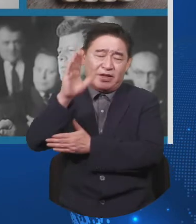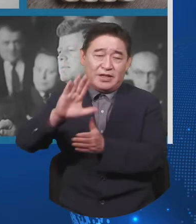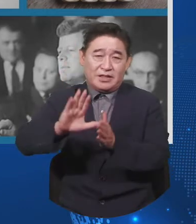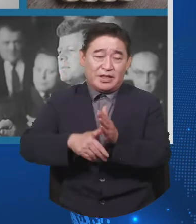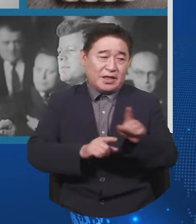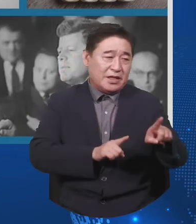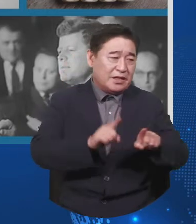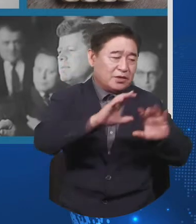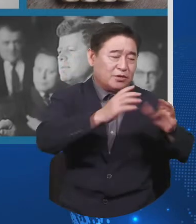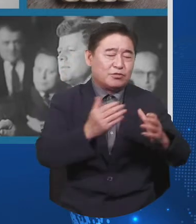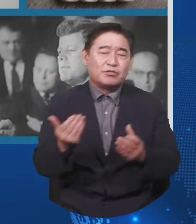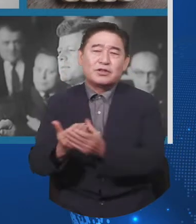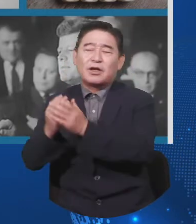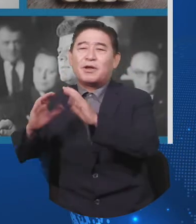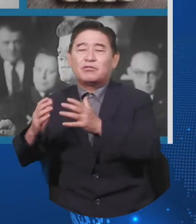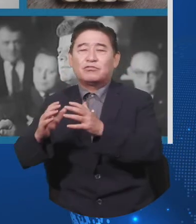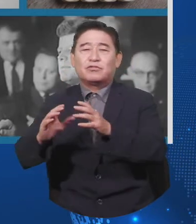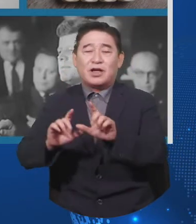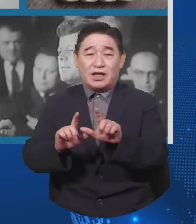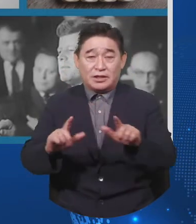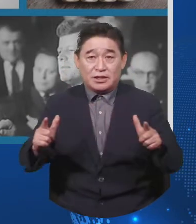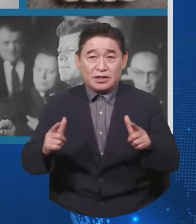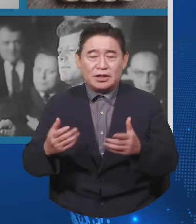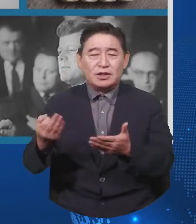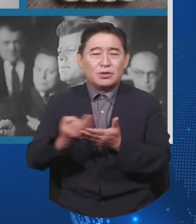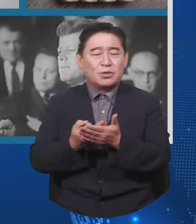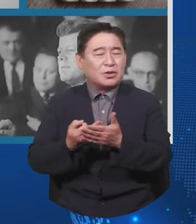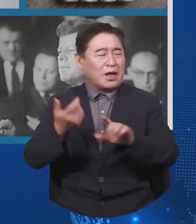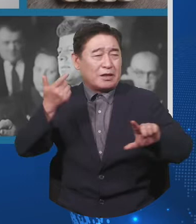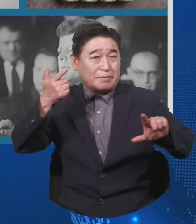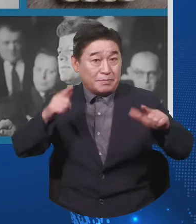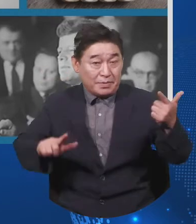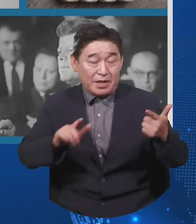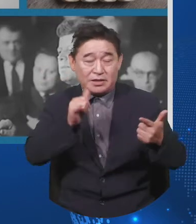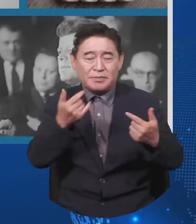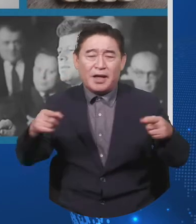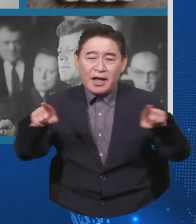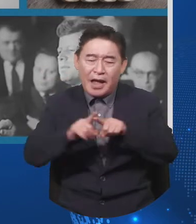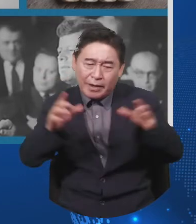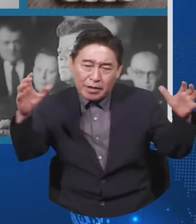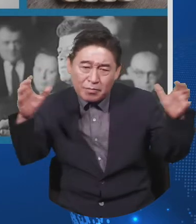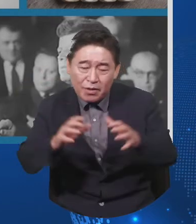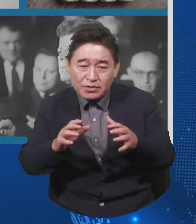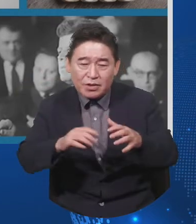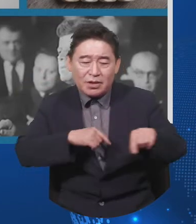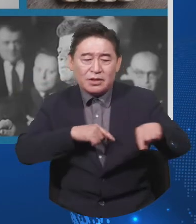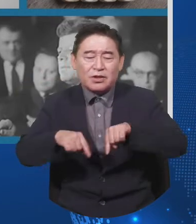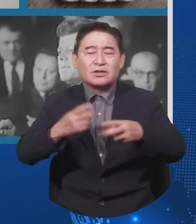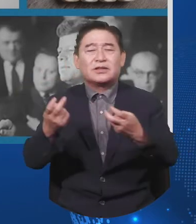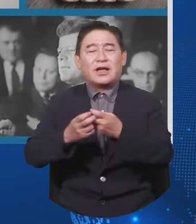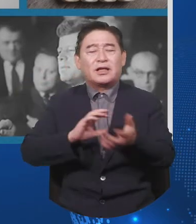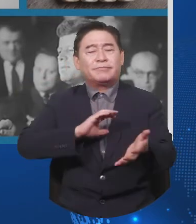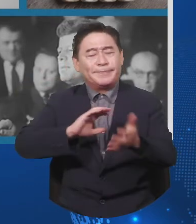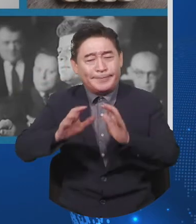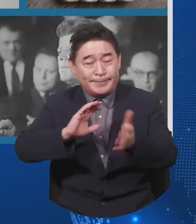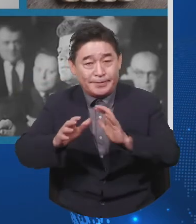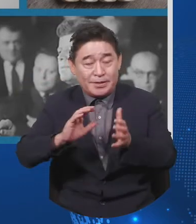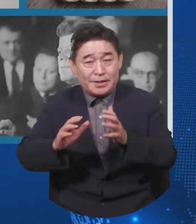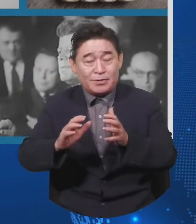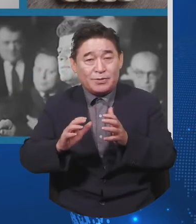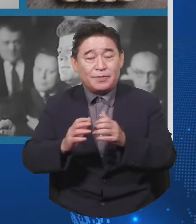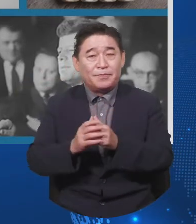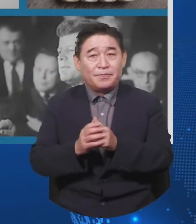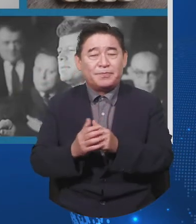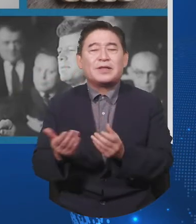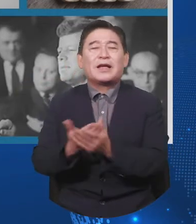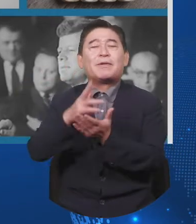of all income levels would come together to discuss policy and development issues